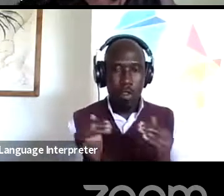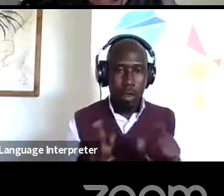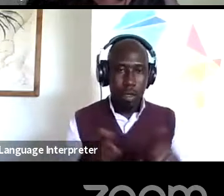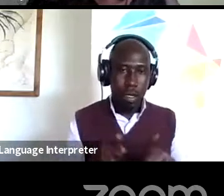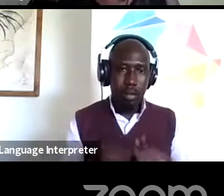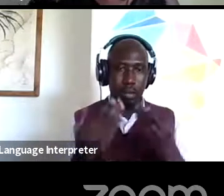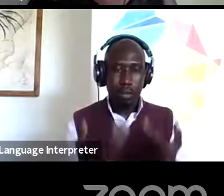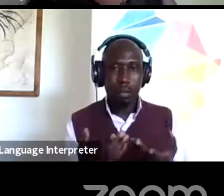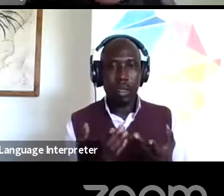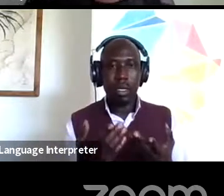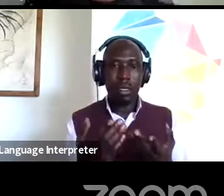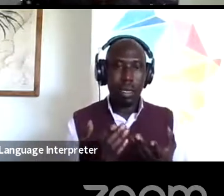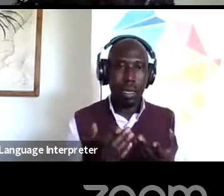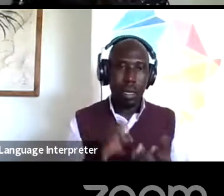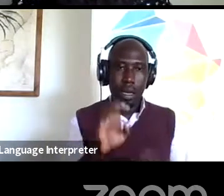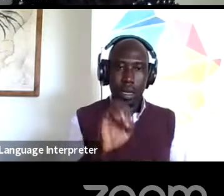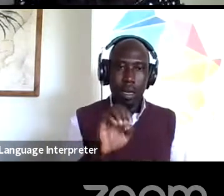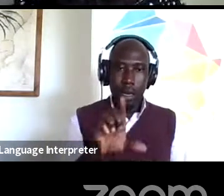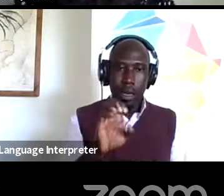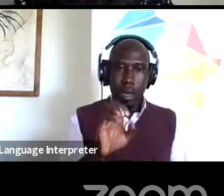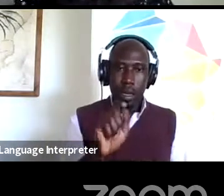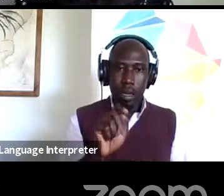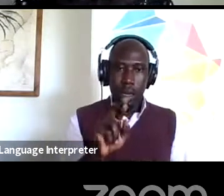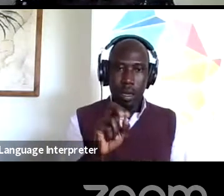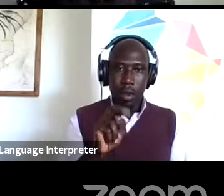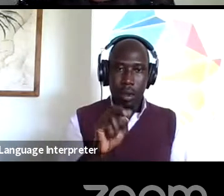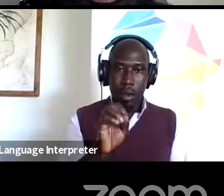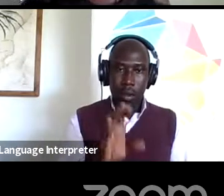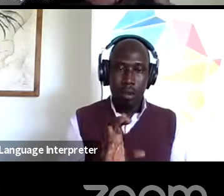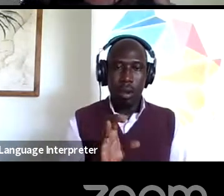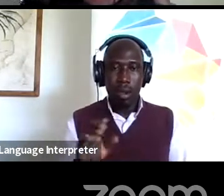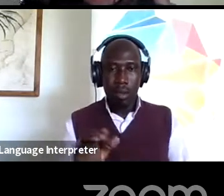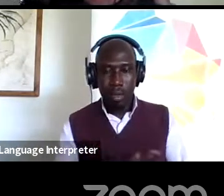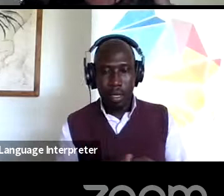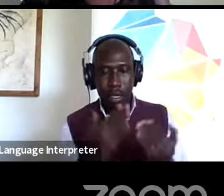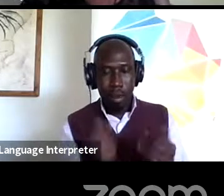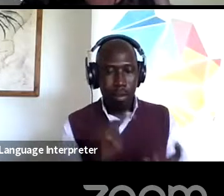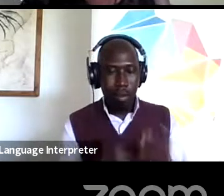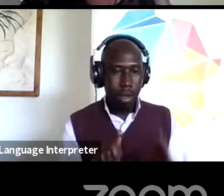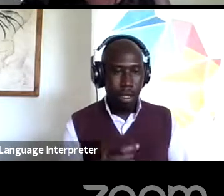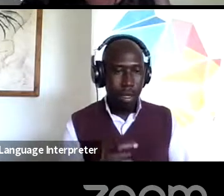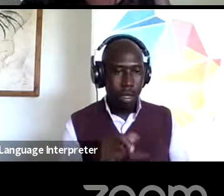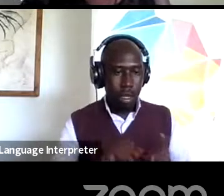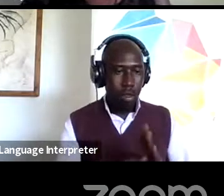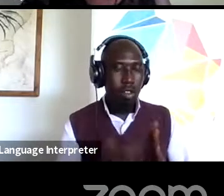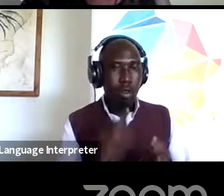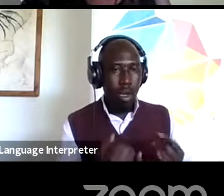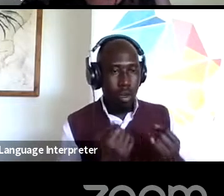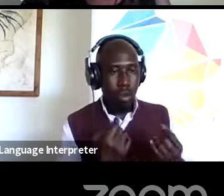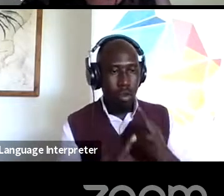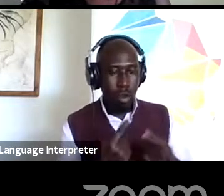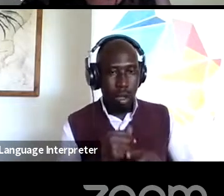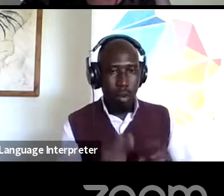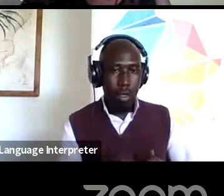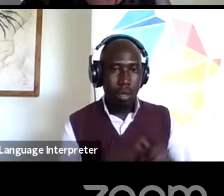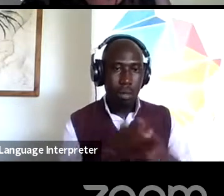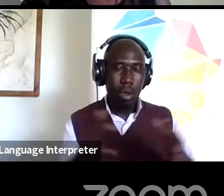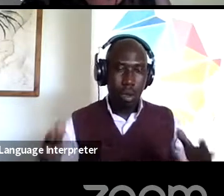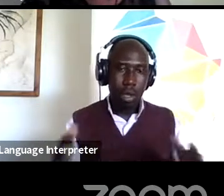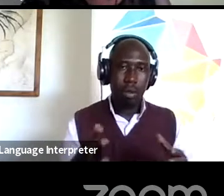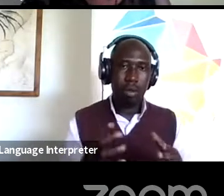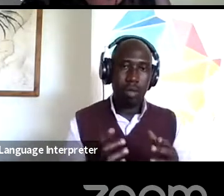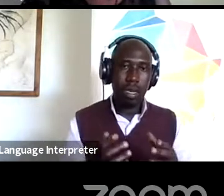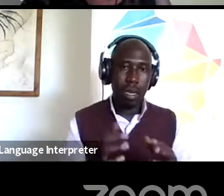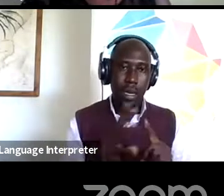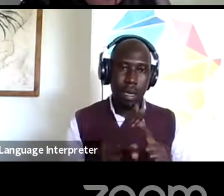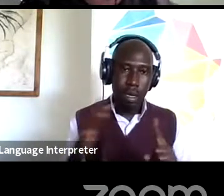electronic transactions. But in terms of the trends now that we have noted, one key issue I'd want to highlight is the widening of the digital gap.